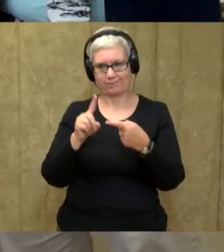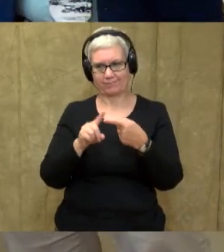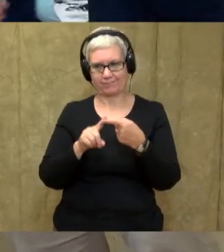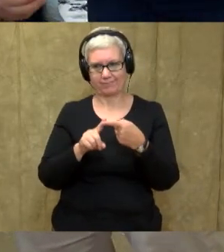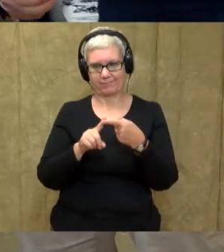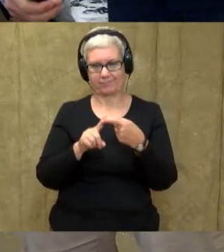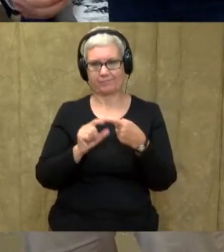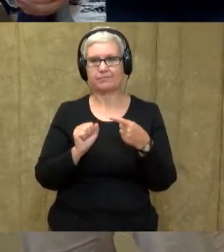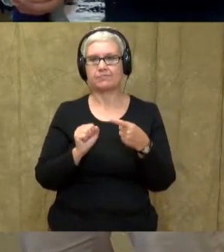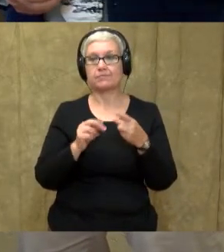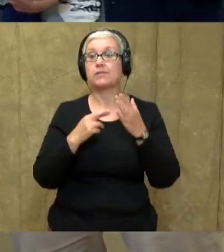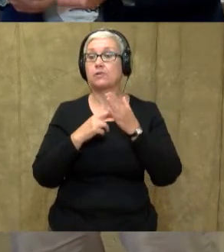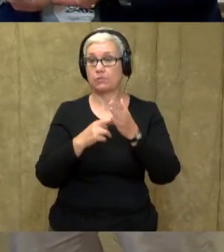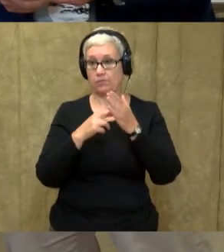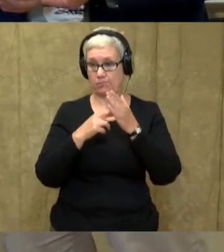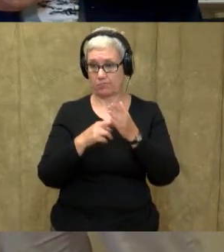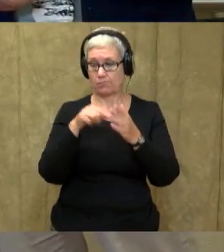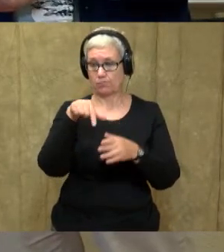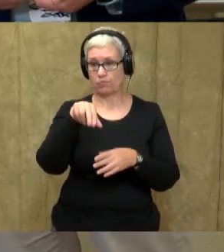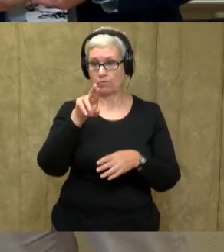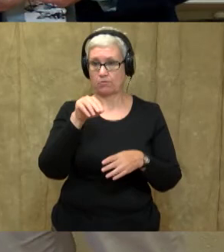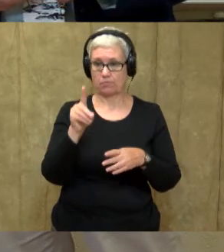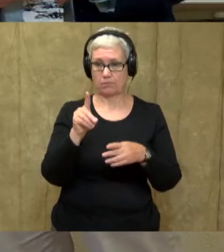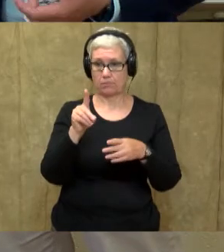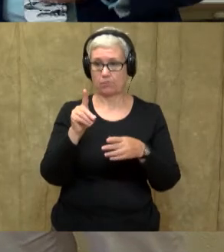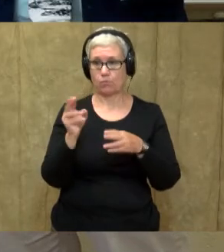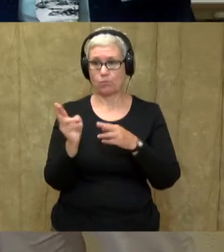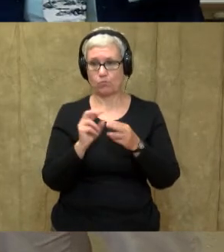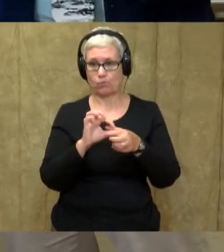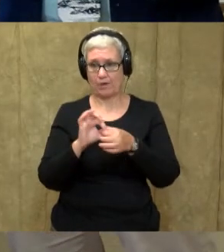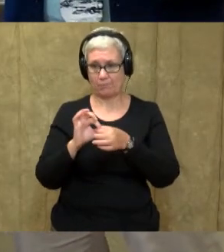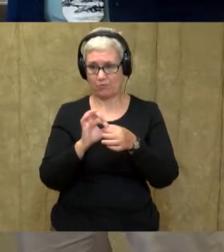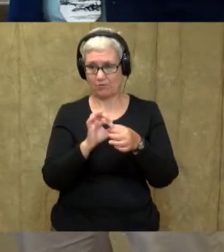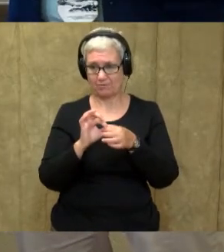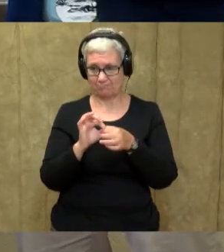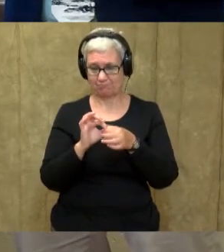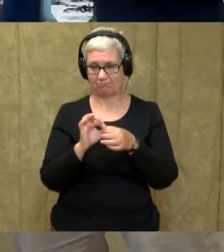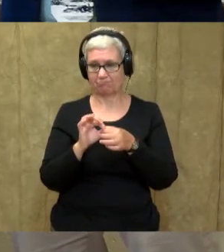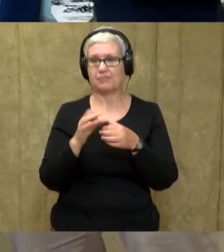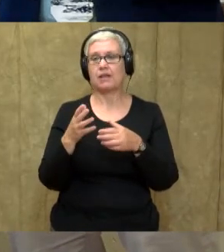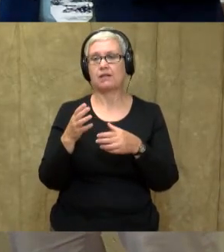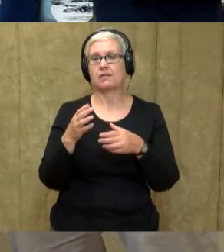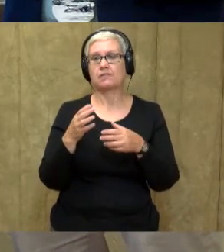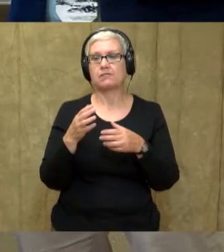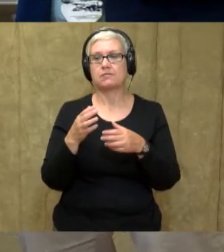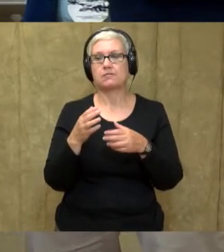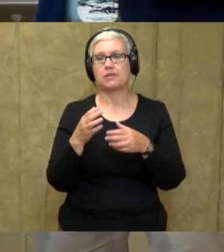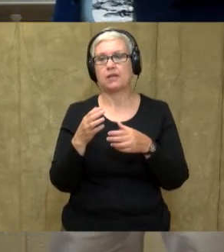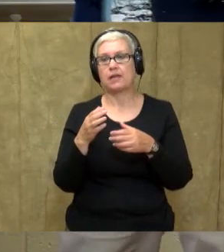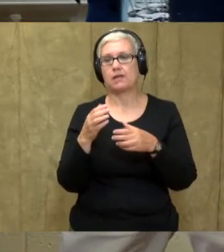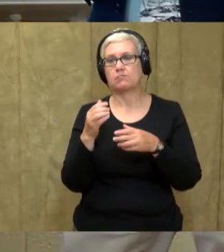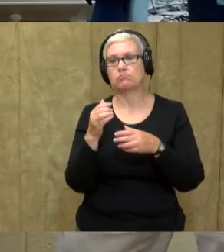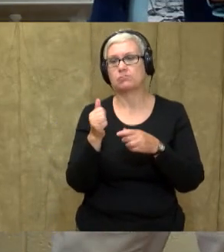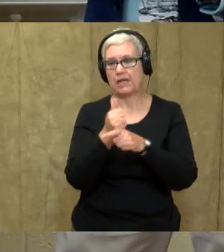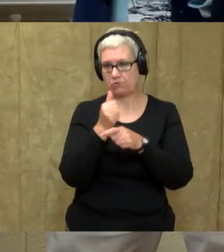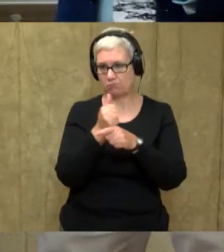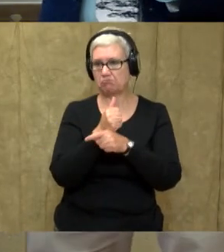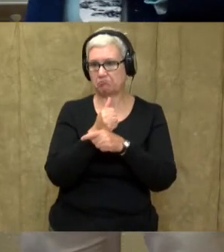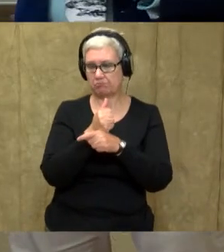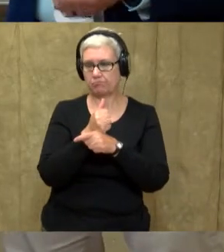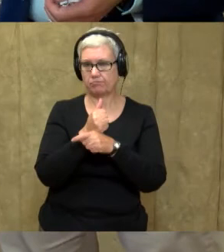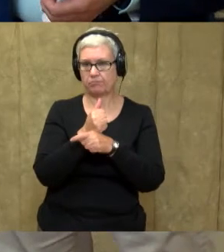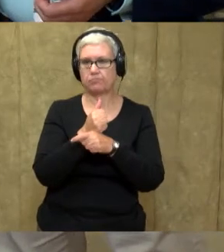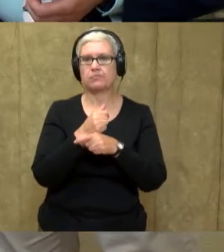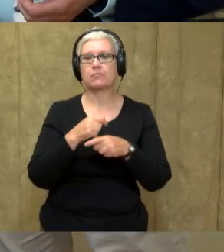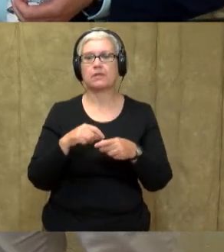is being able to represent quadratic relationships algebraically. So thinking about what we might be noticing in a specific task